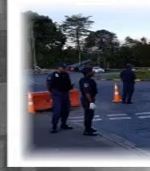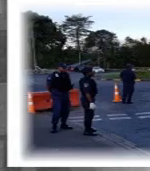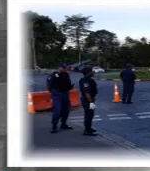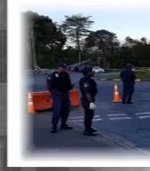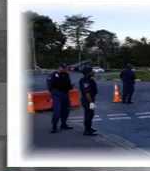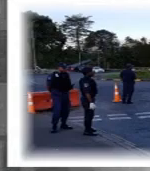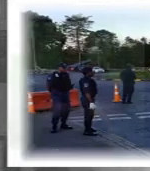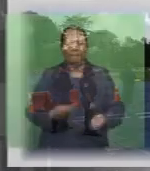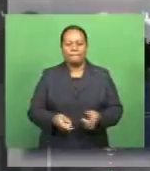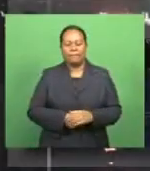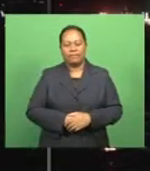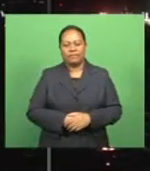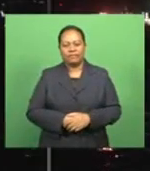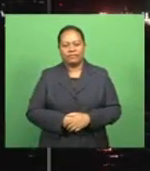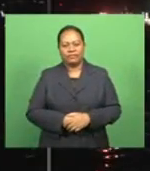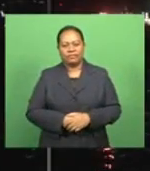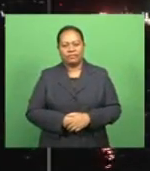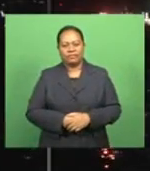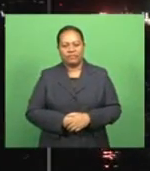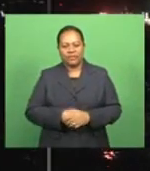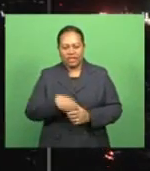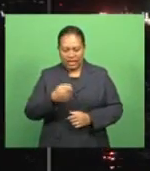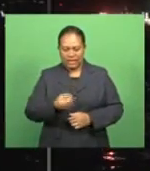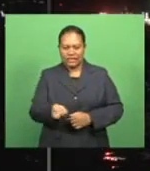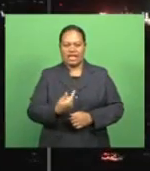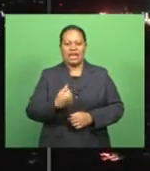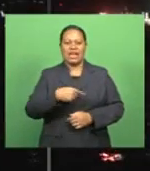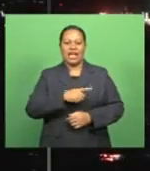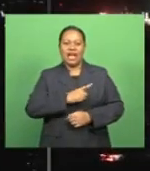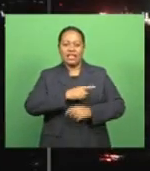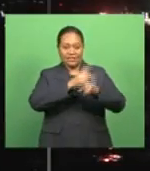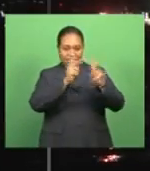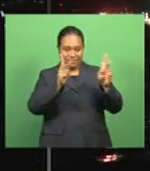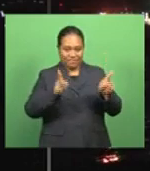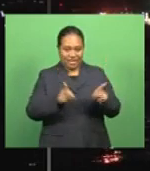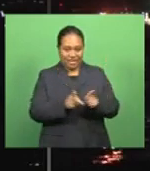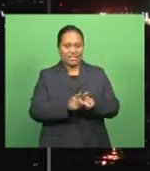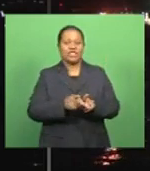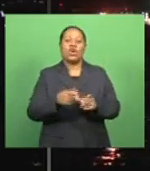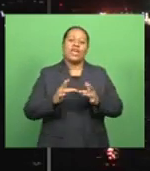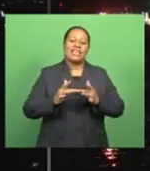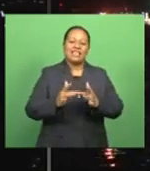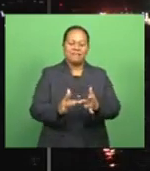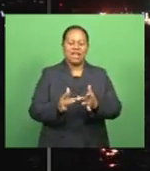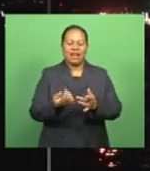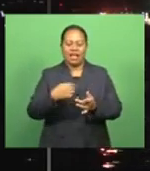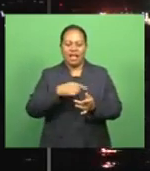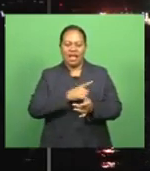to answer. You can send us newsworthy pictures and videos on email